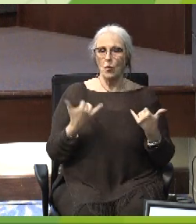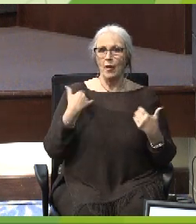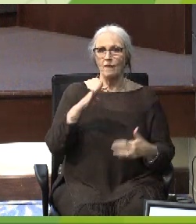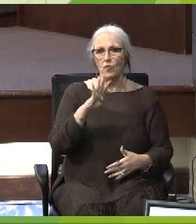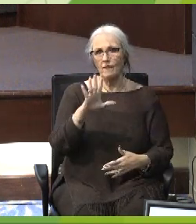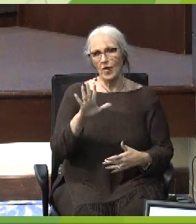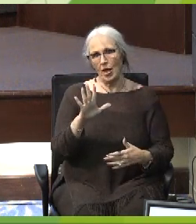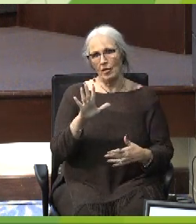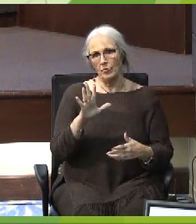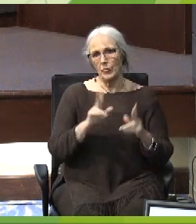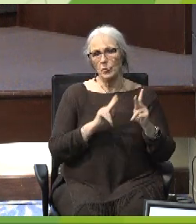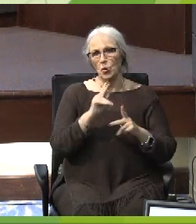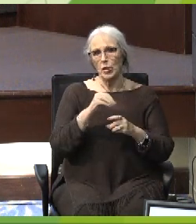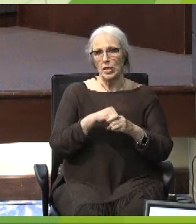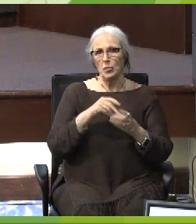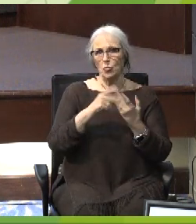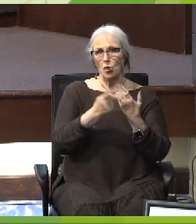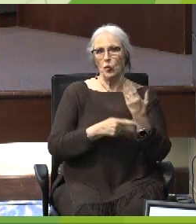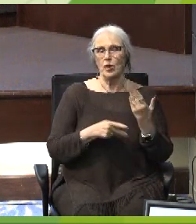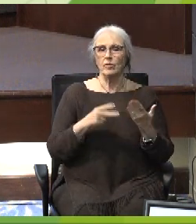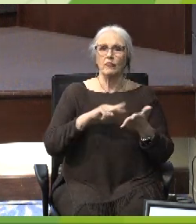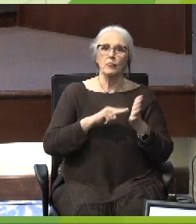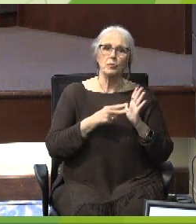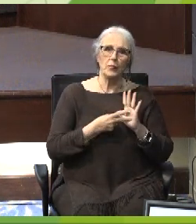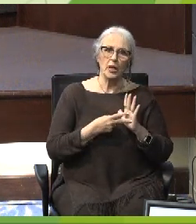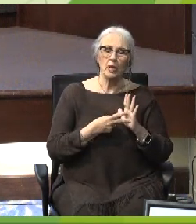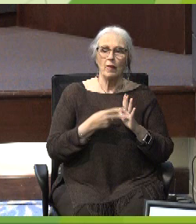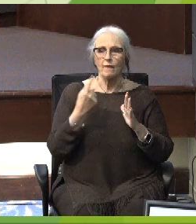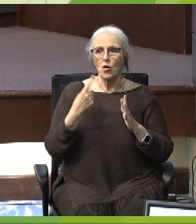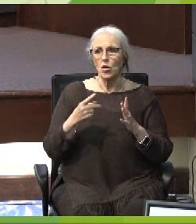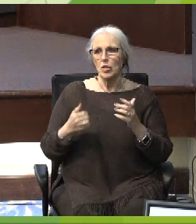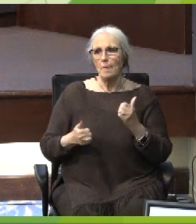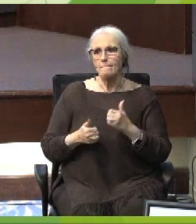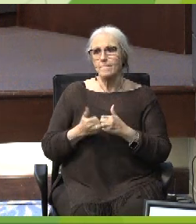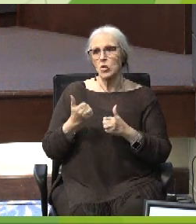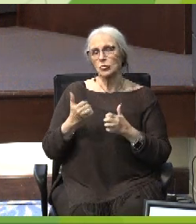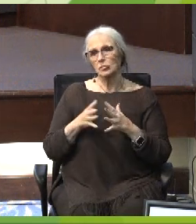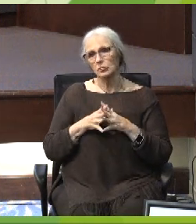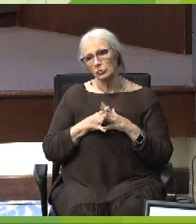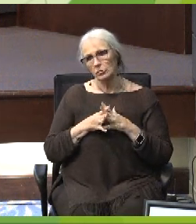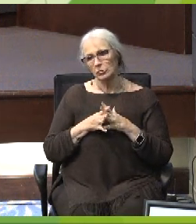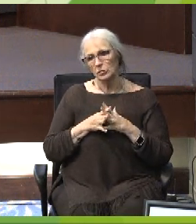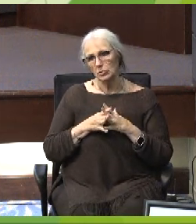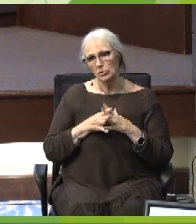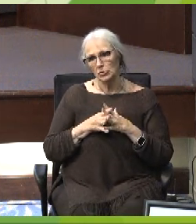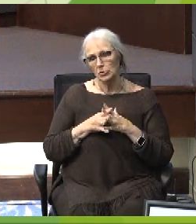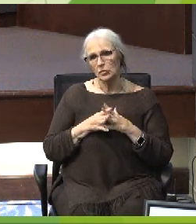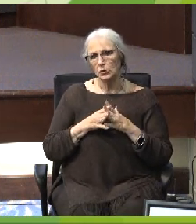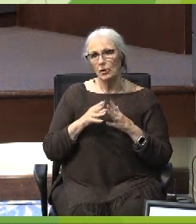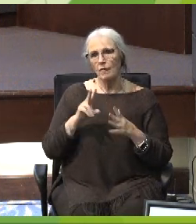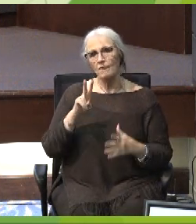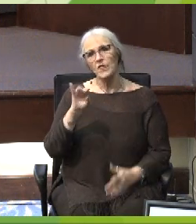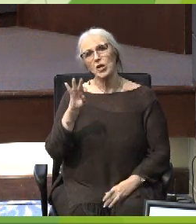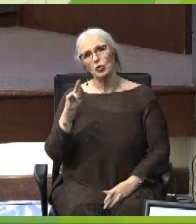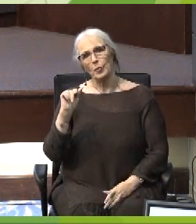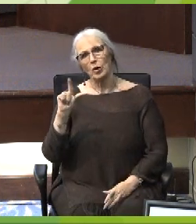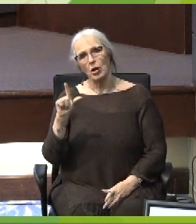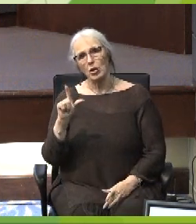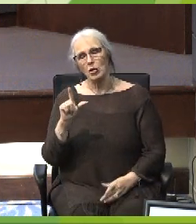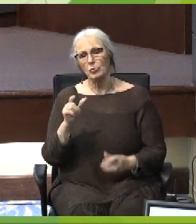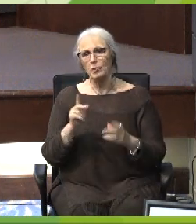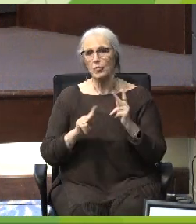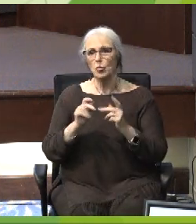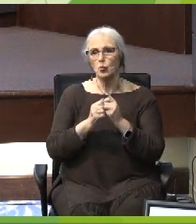in that program, and this is meant to serve our most vulnerable and chronically homeless individuals. Individuals